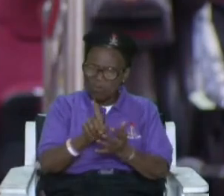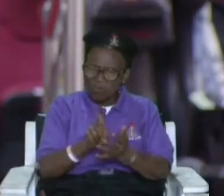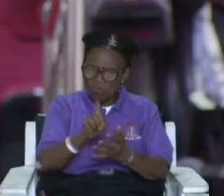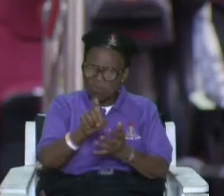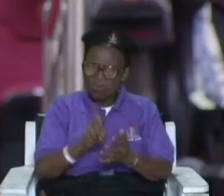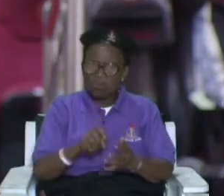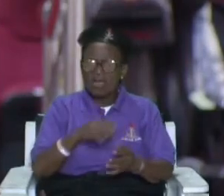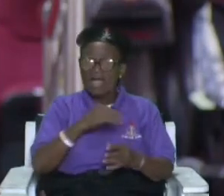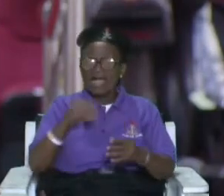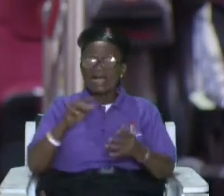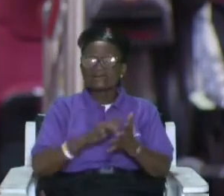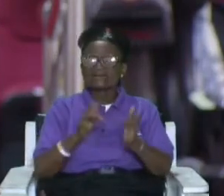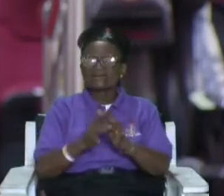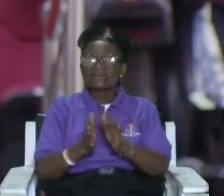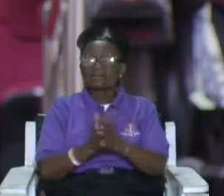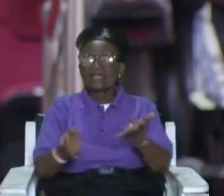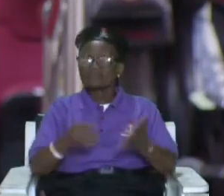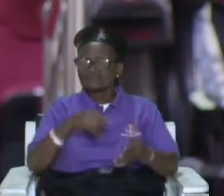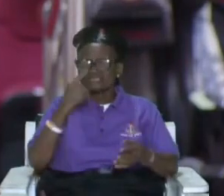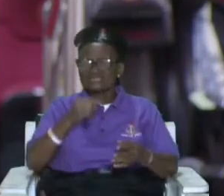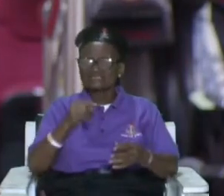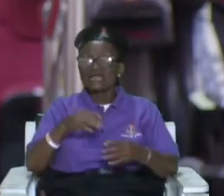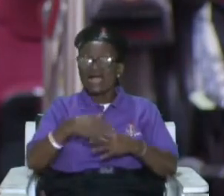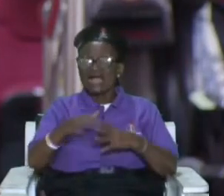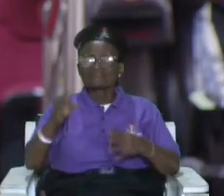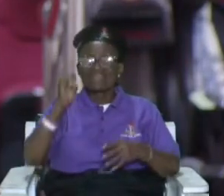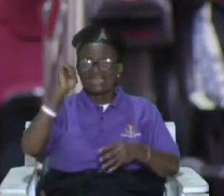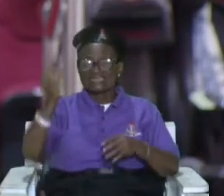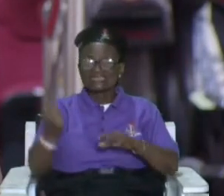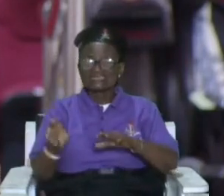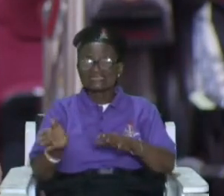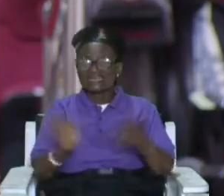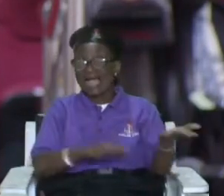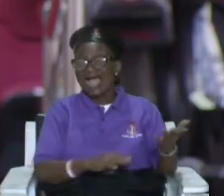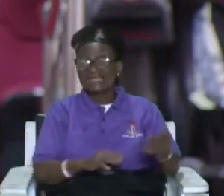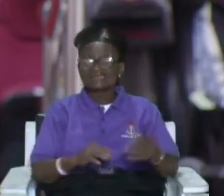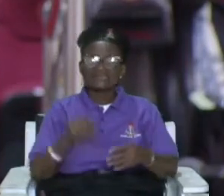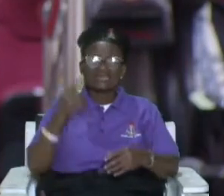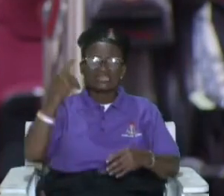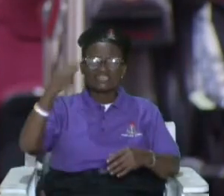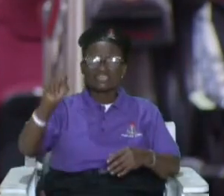he died, the work of God prospered.